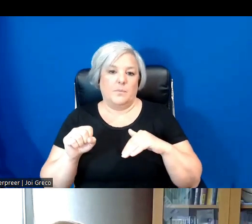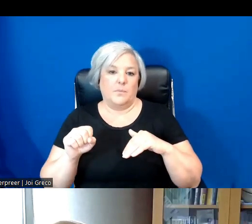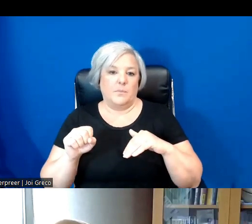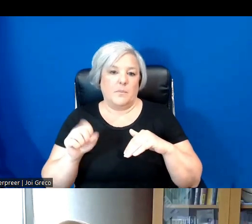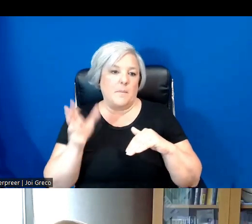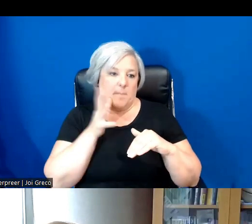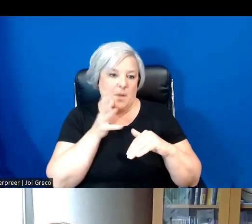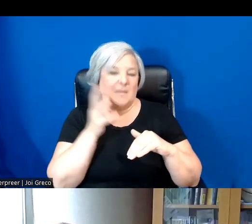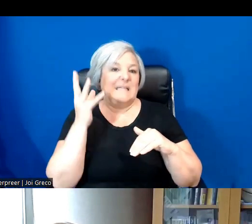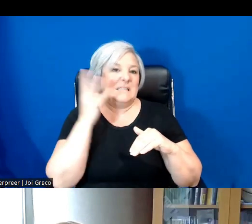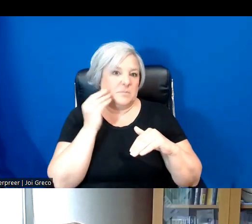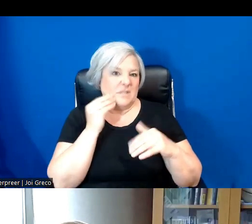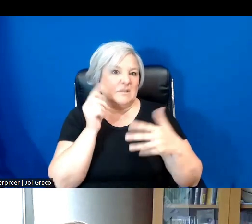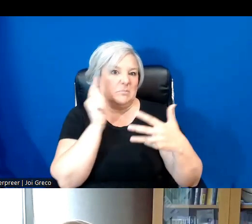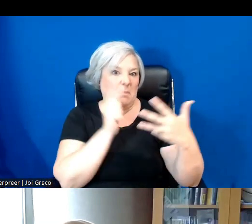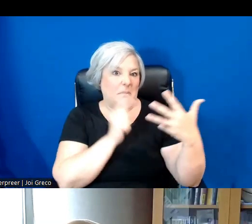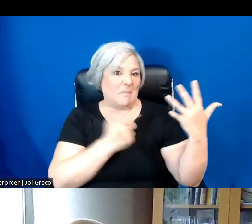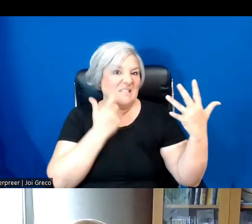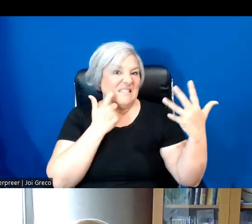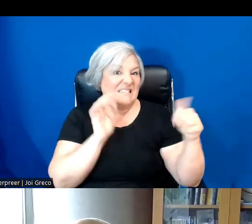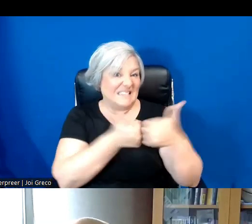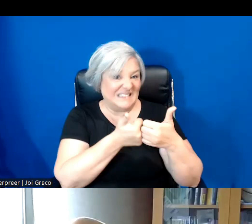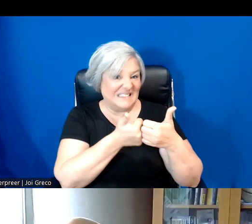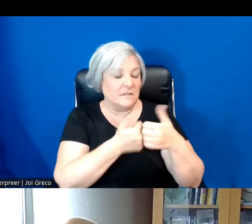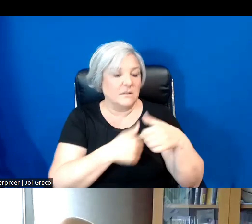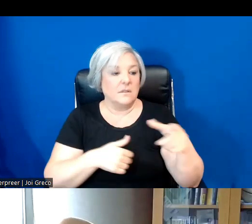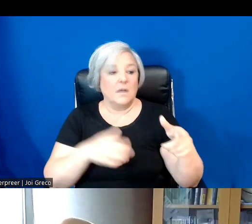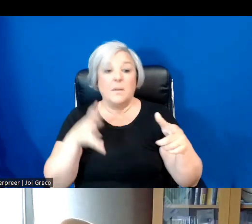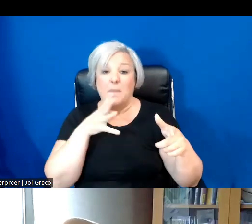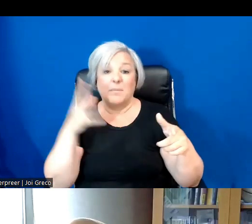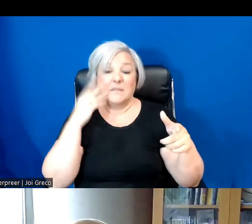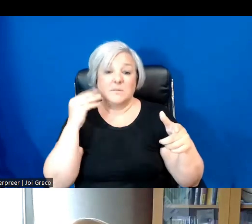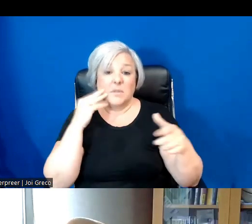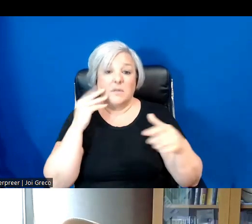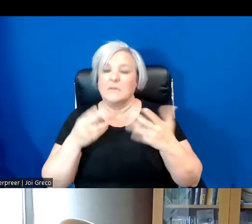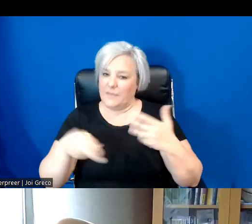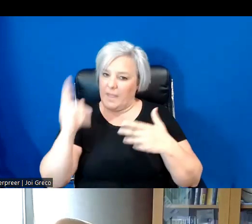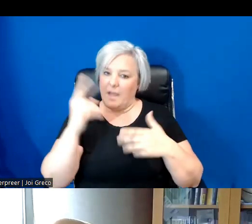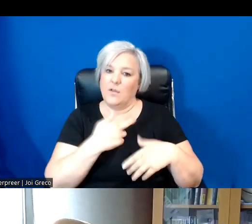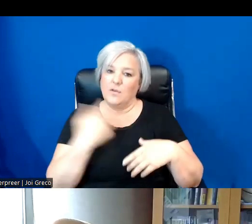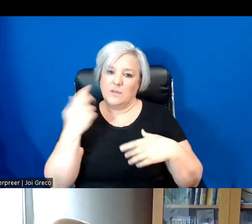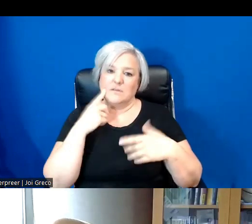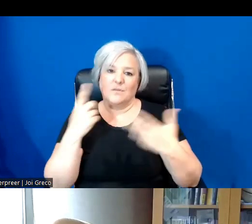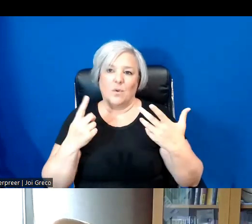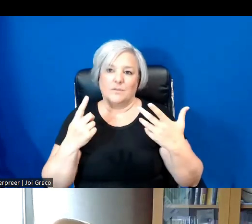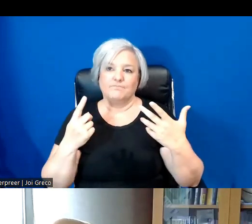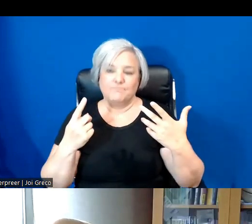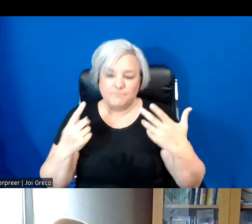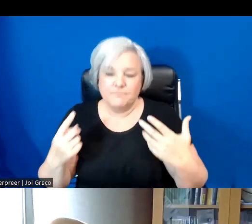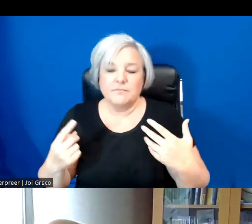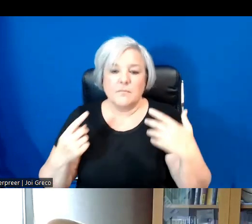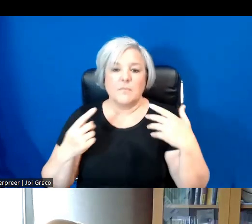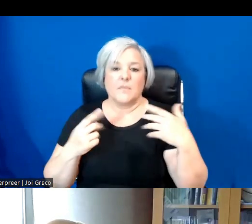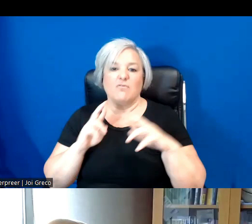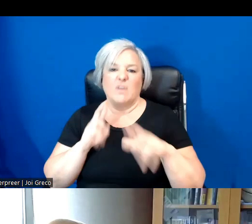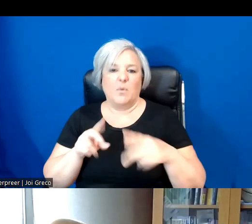mothers that experience more challenges, with the more challenges that the mother reported experiences, the higher the risk of experiencing a report